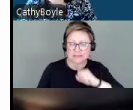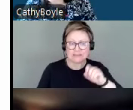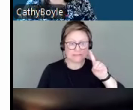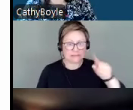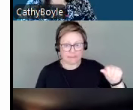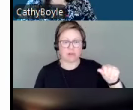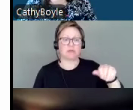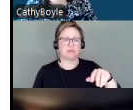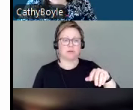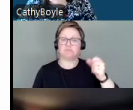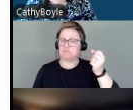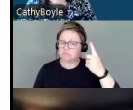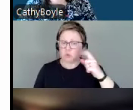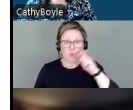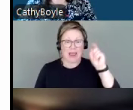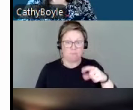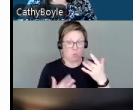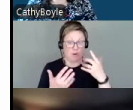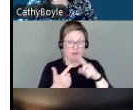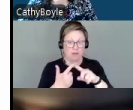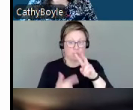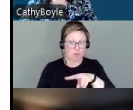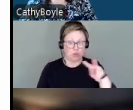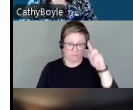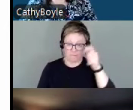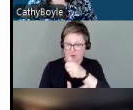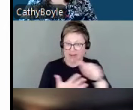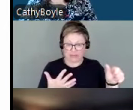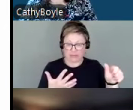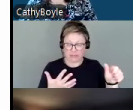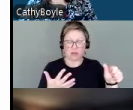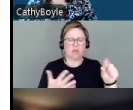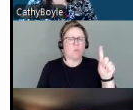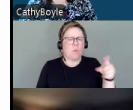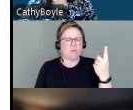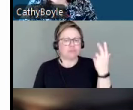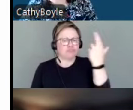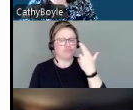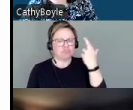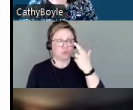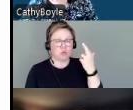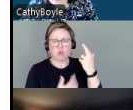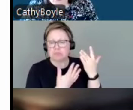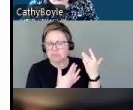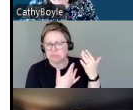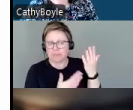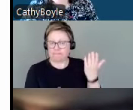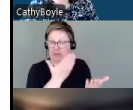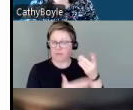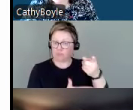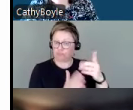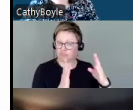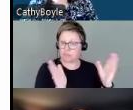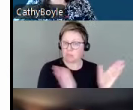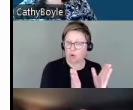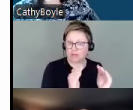to apply for any of these. The only reason to delay is if you are in a smaller town that has a